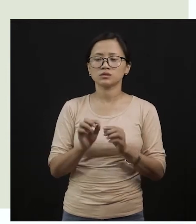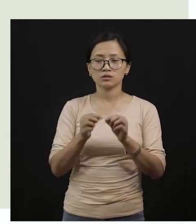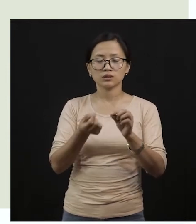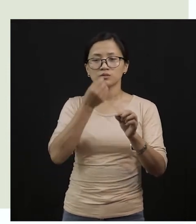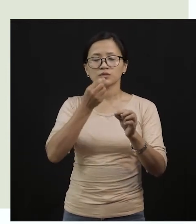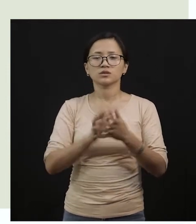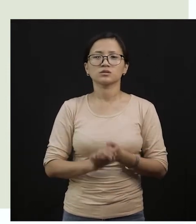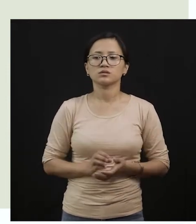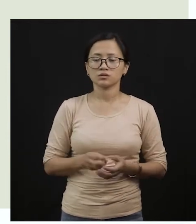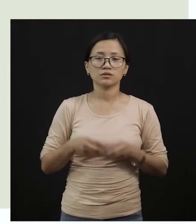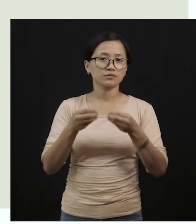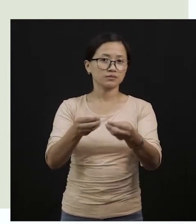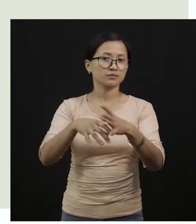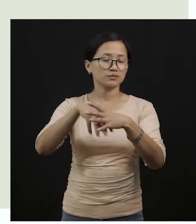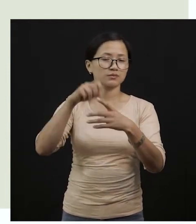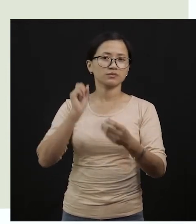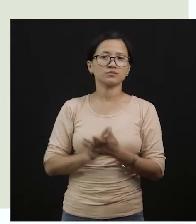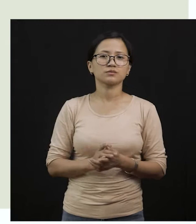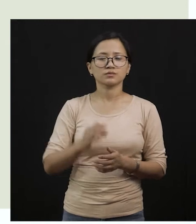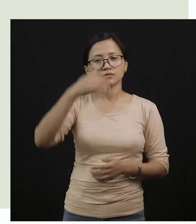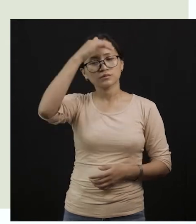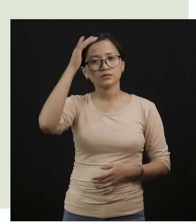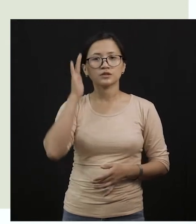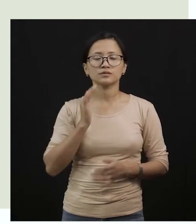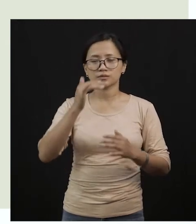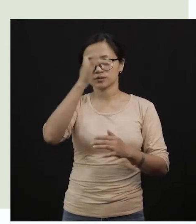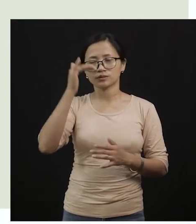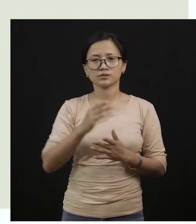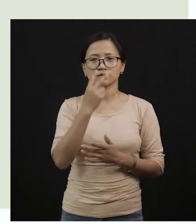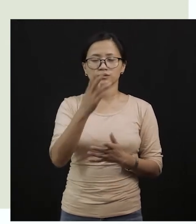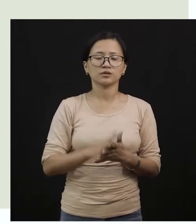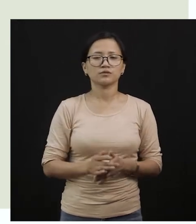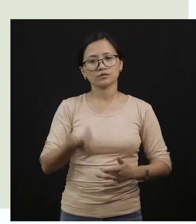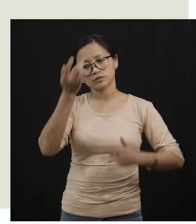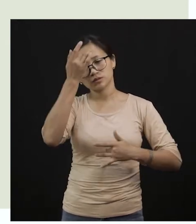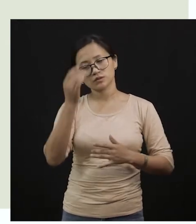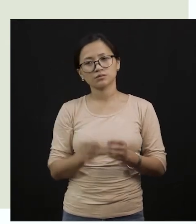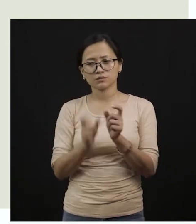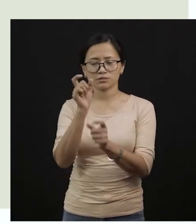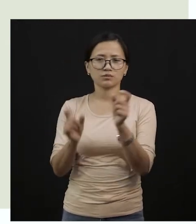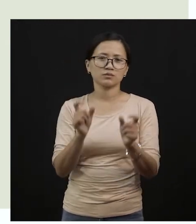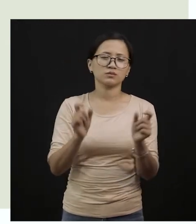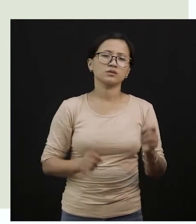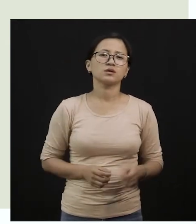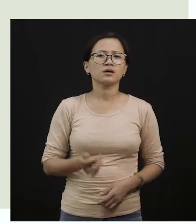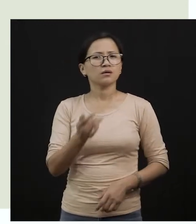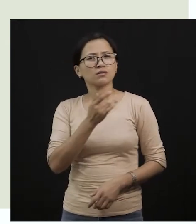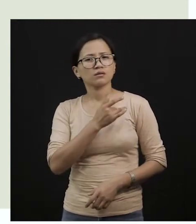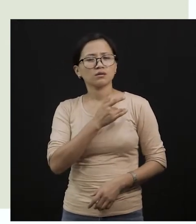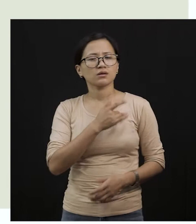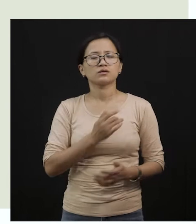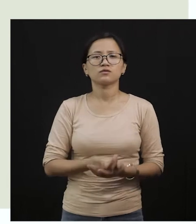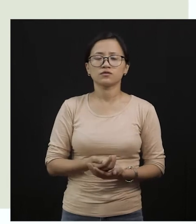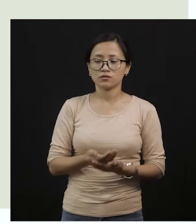are given out. And you see Mother Teresa is looking after some sick people. You can imagine the kind of love that she